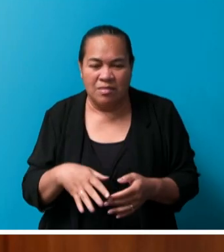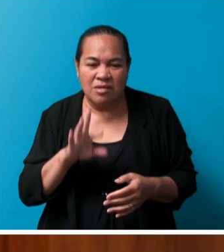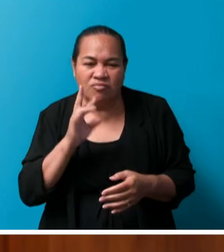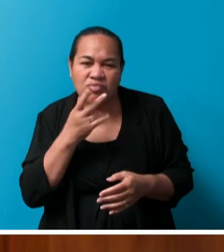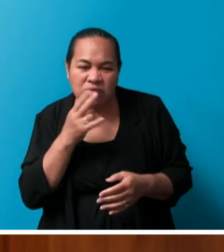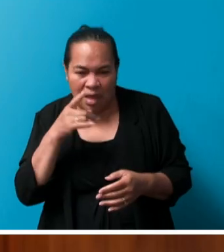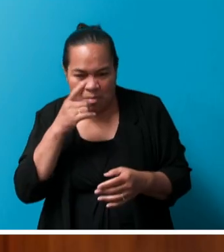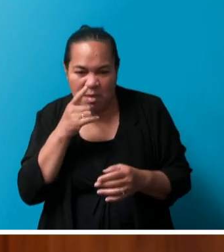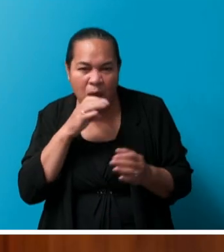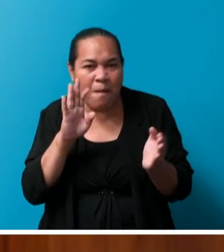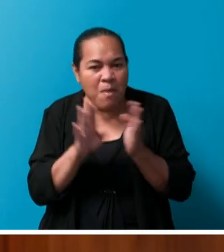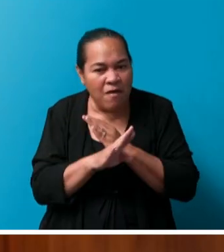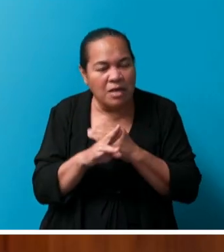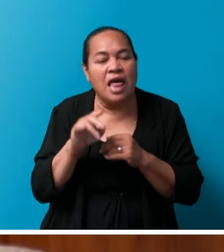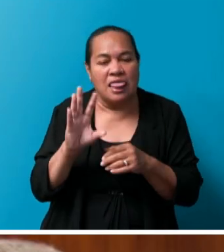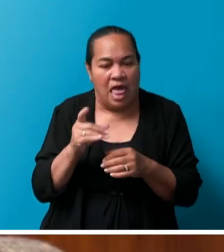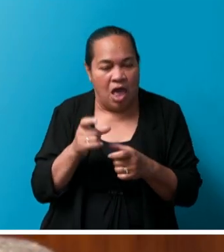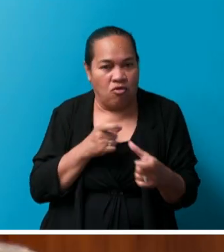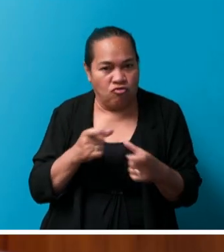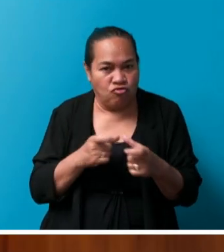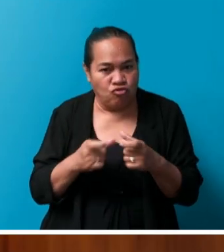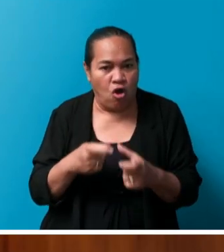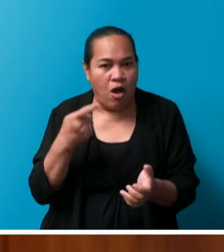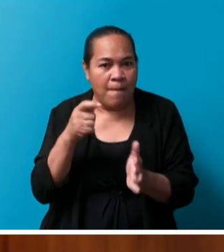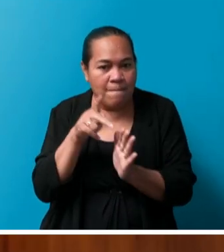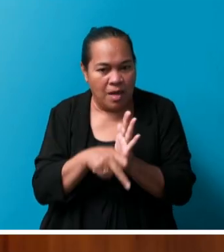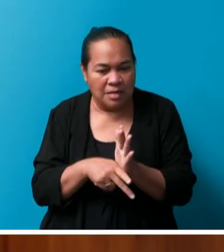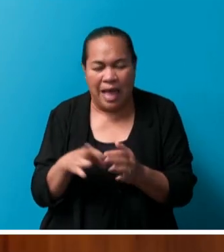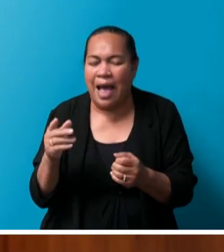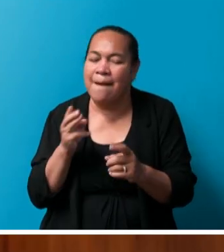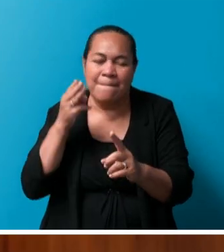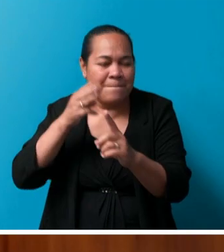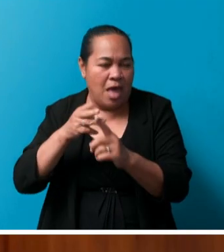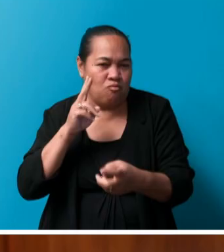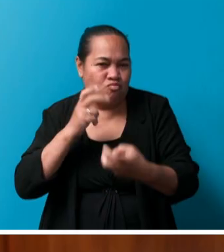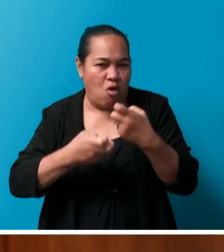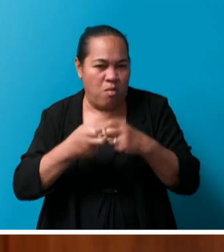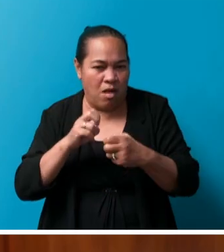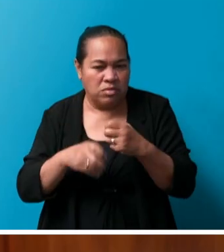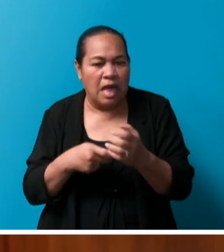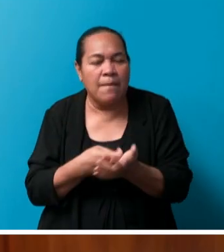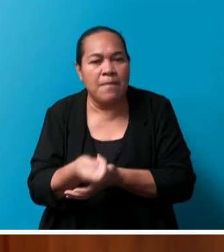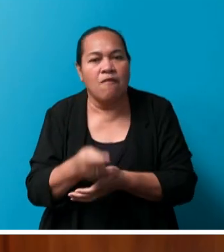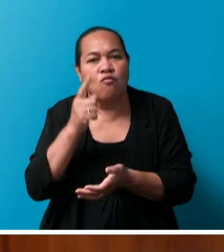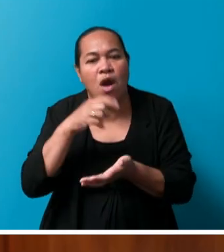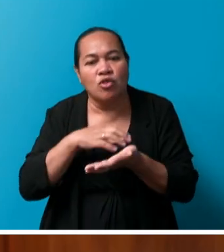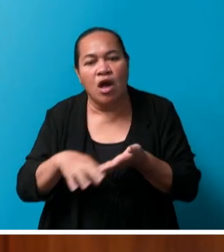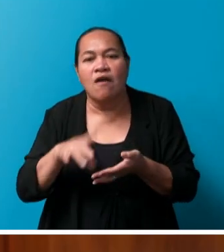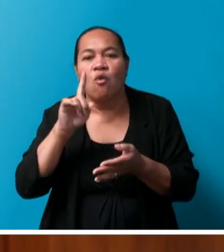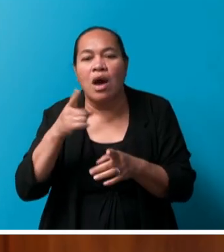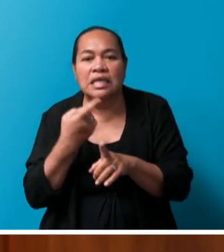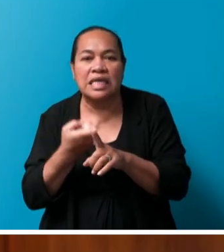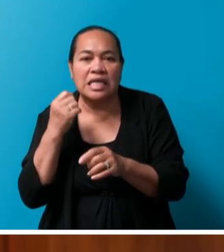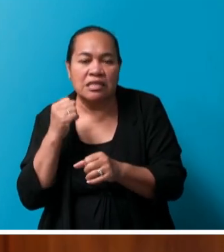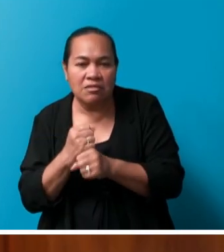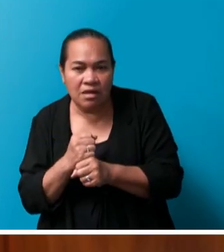dollar exporters. They are a main problem during our harvest, paying as little as $1 per kilogram, which